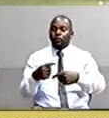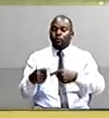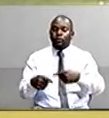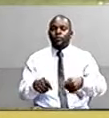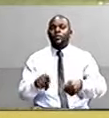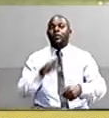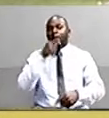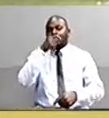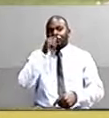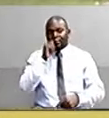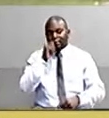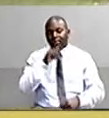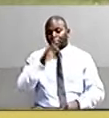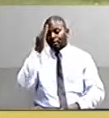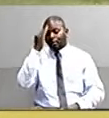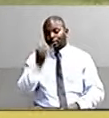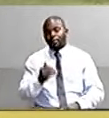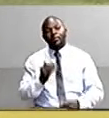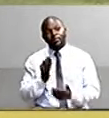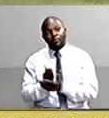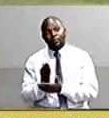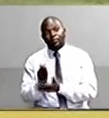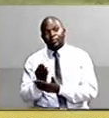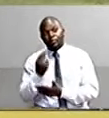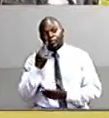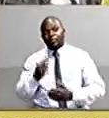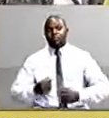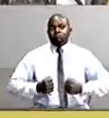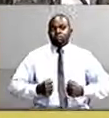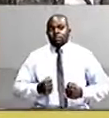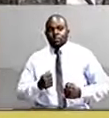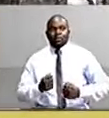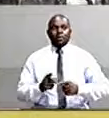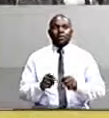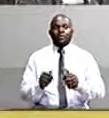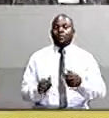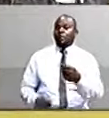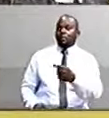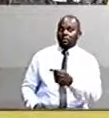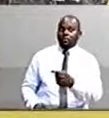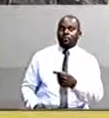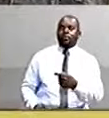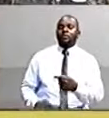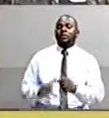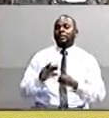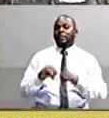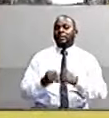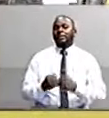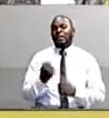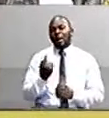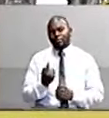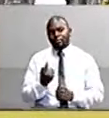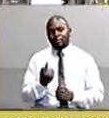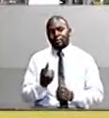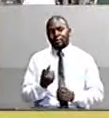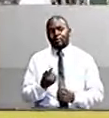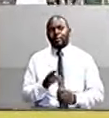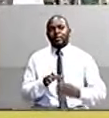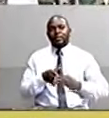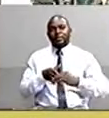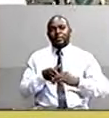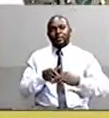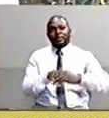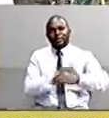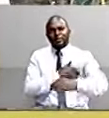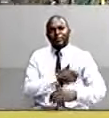7, because we have really seen his feet. The challenge I've got in this trek was only one. The chief trekker was so